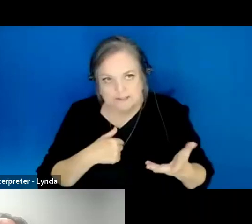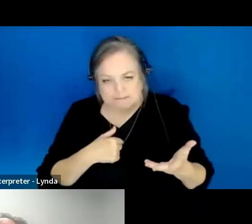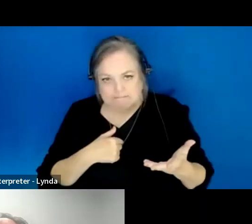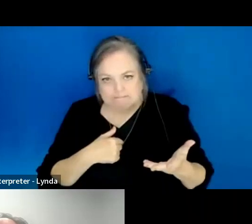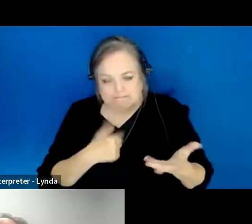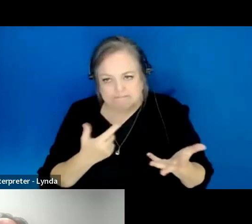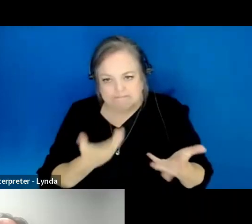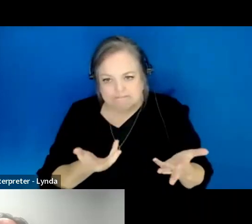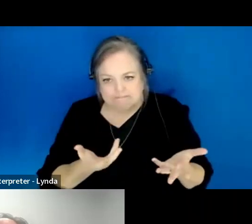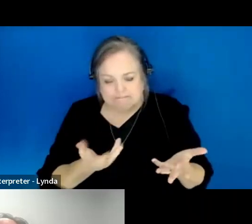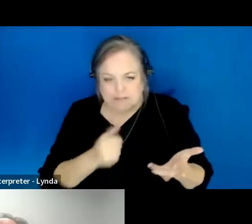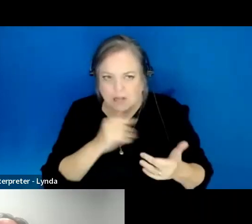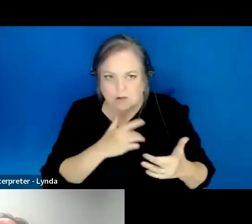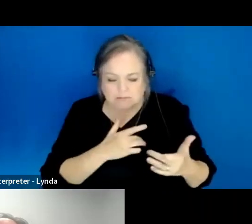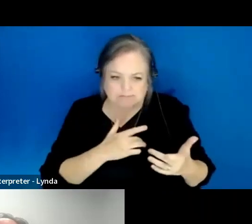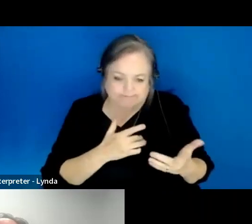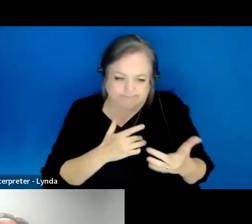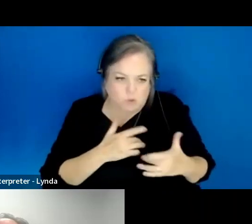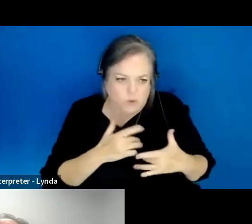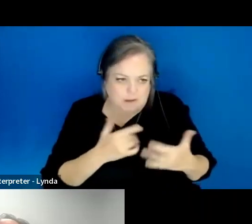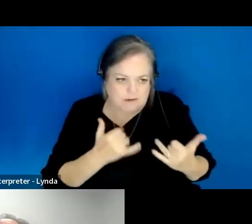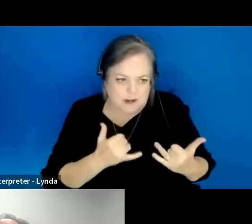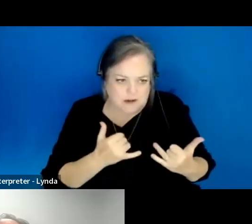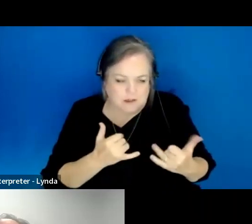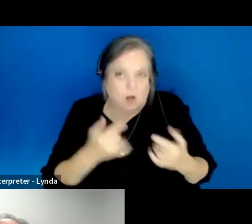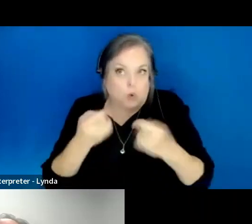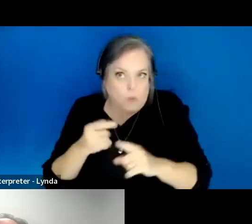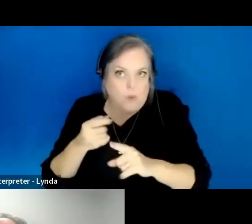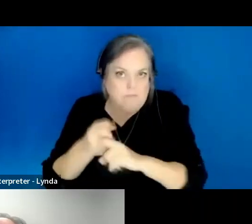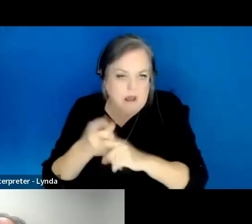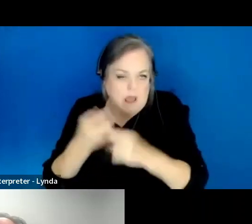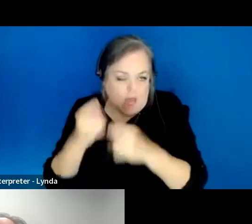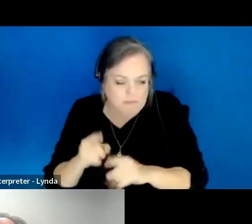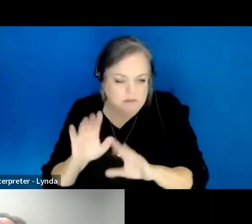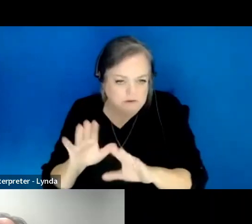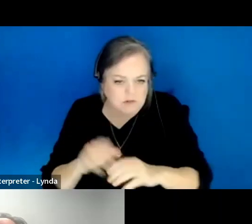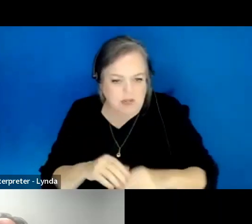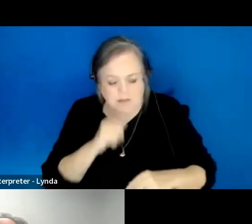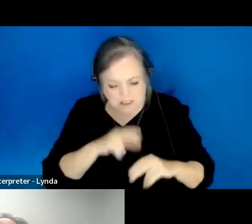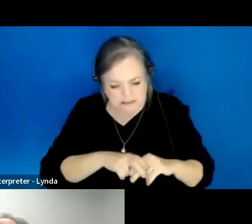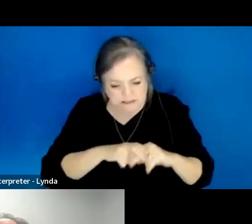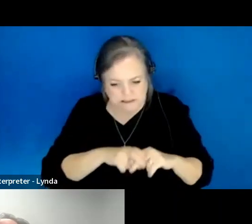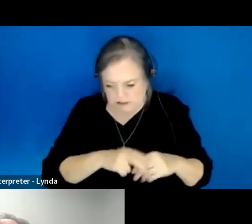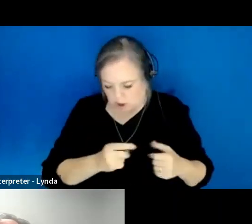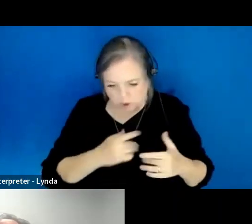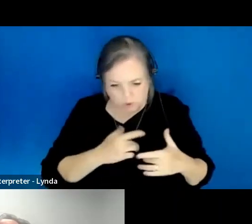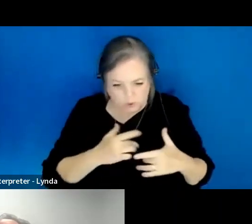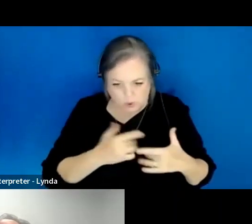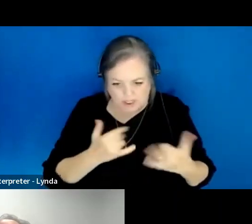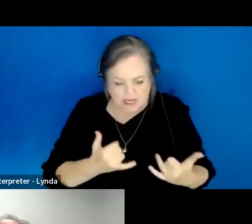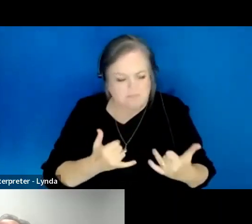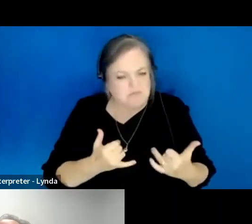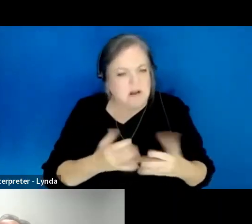I'm going to worry about that when it happens. I'm not going to worry about it now. I'm not going to be one to sit there and worry, because I have a lot of things I